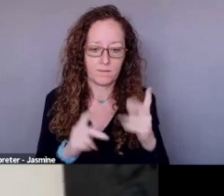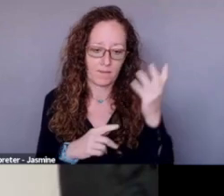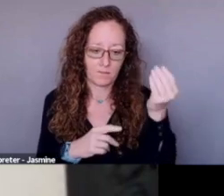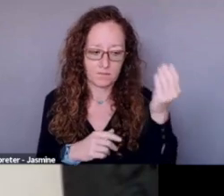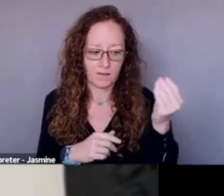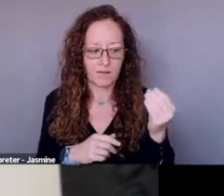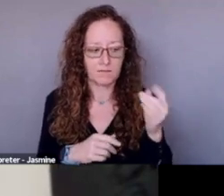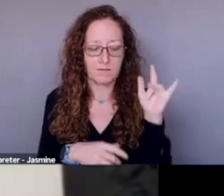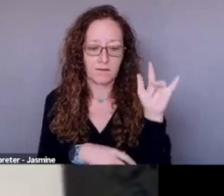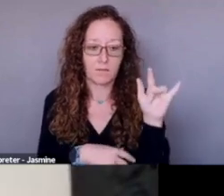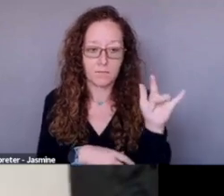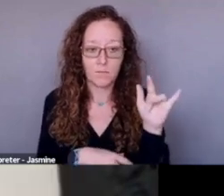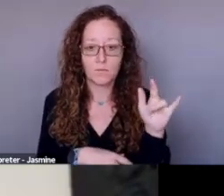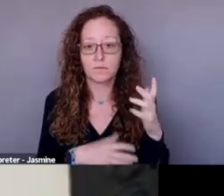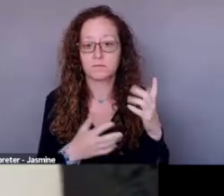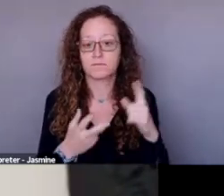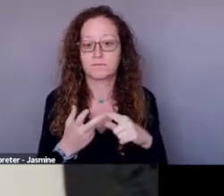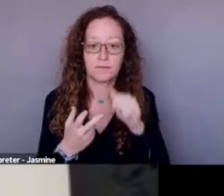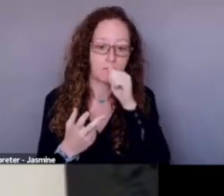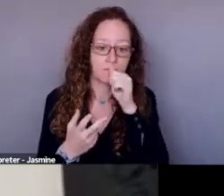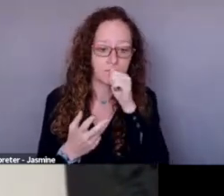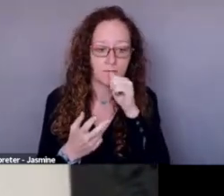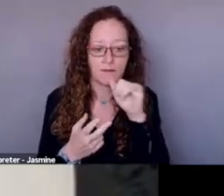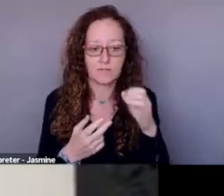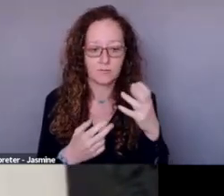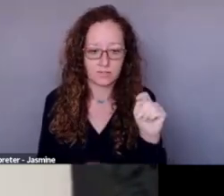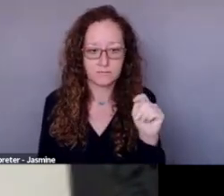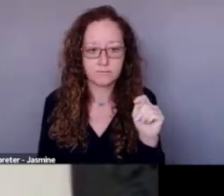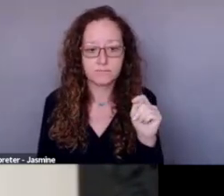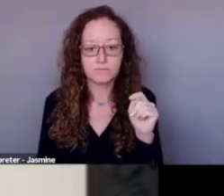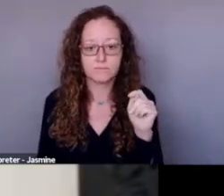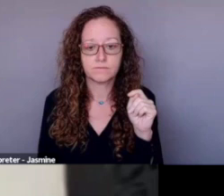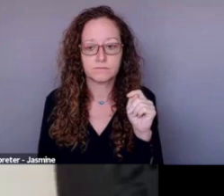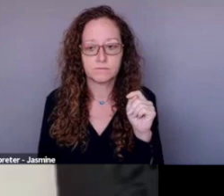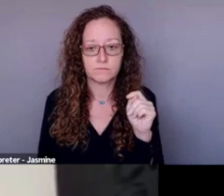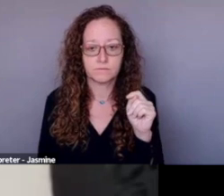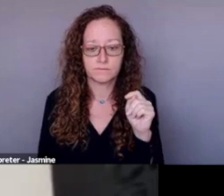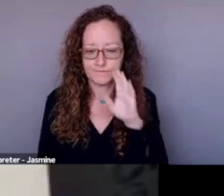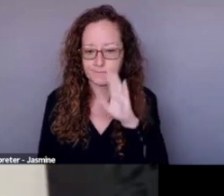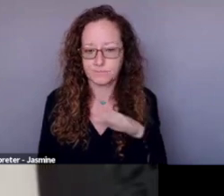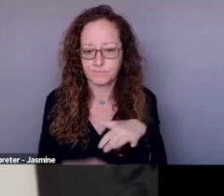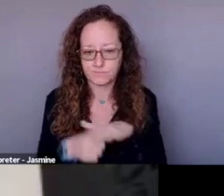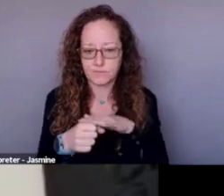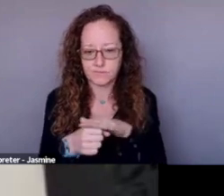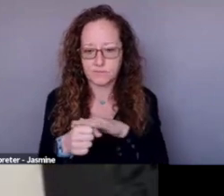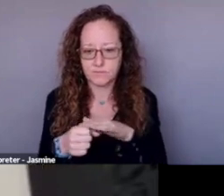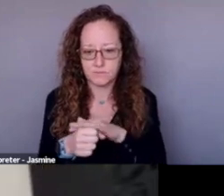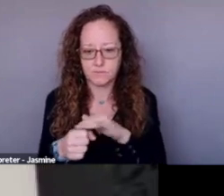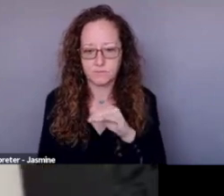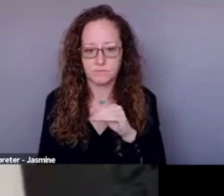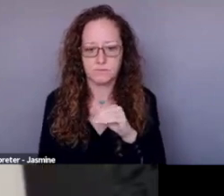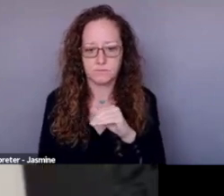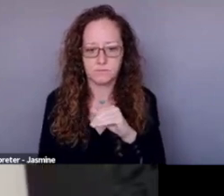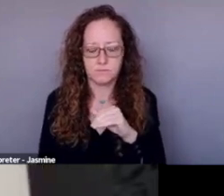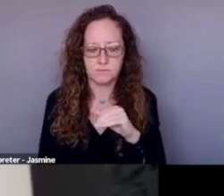the airport at the private jet, you know, um area where like maybe the